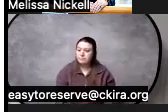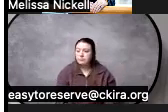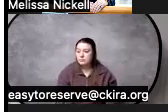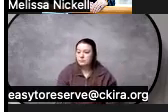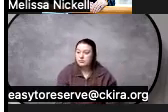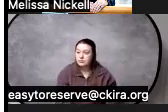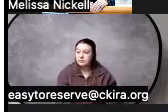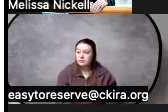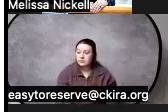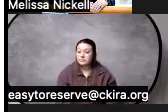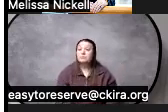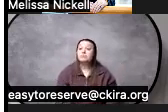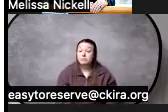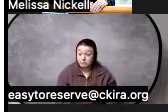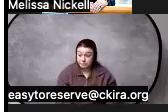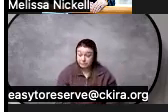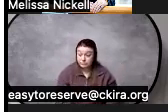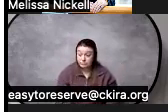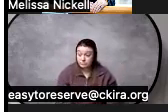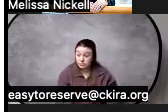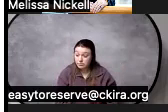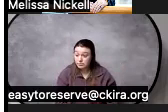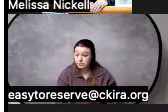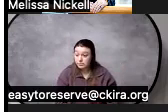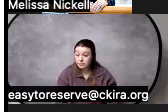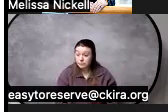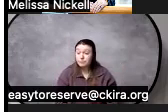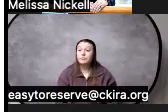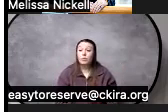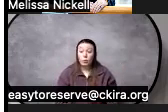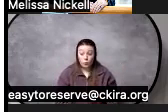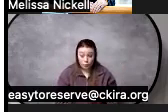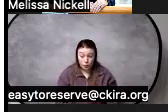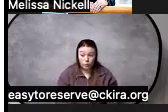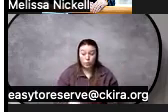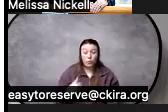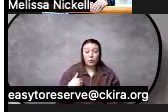All right. So again, I mentioned